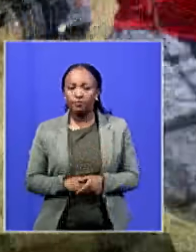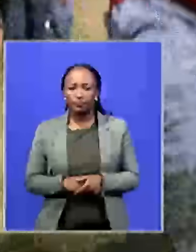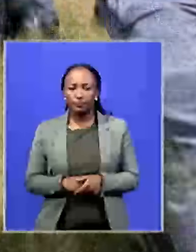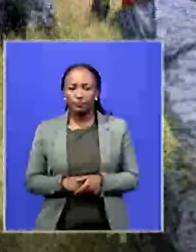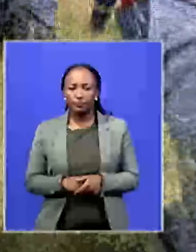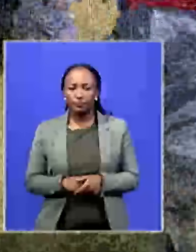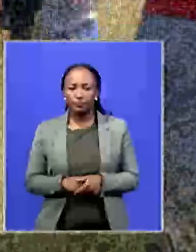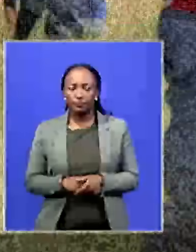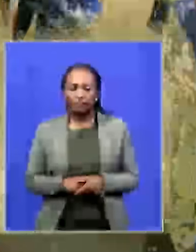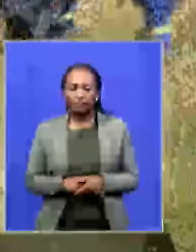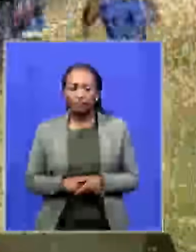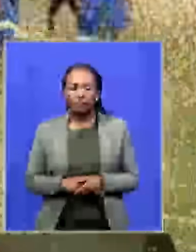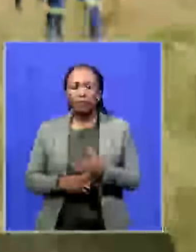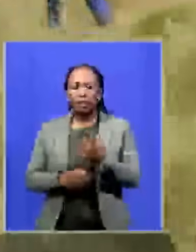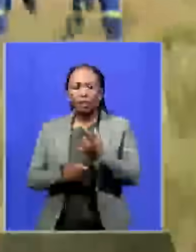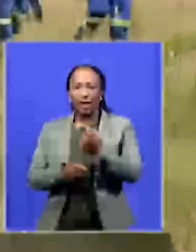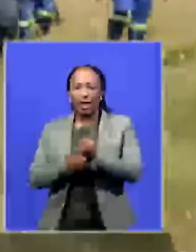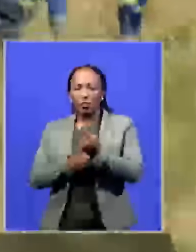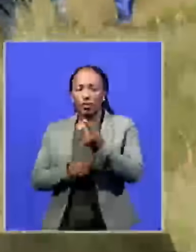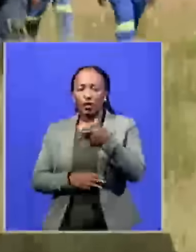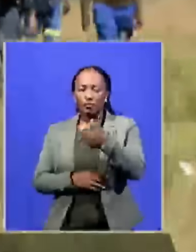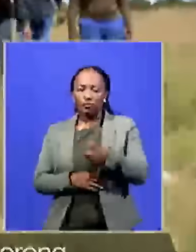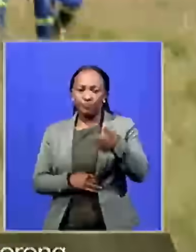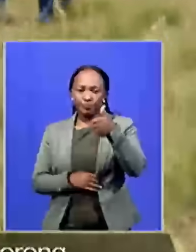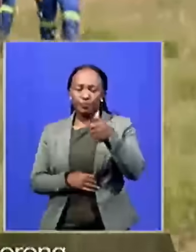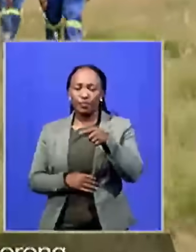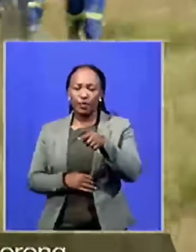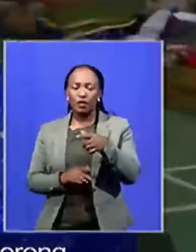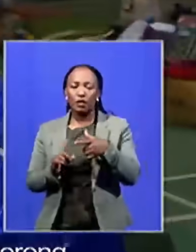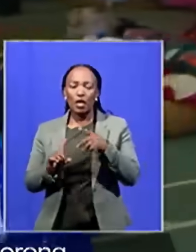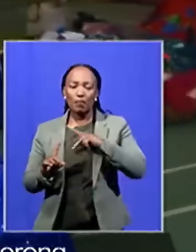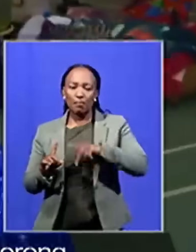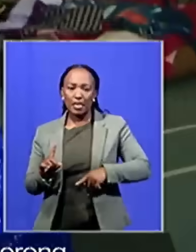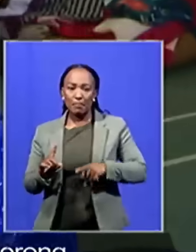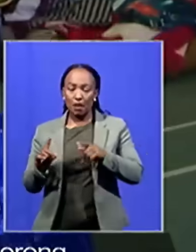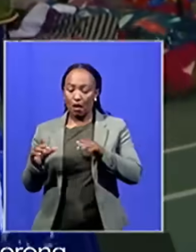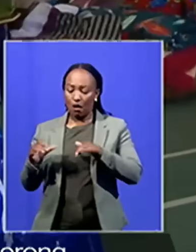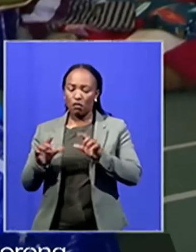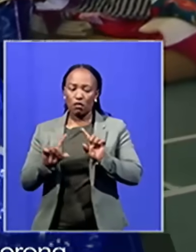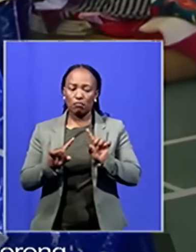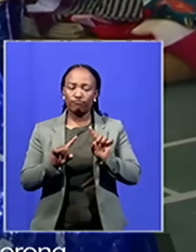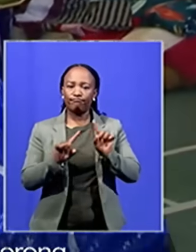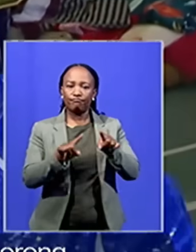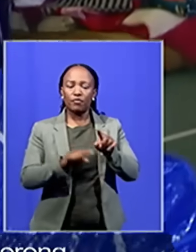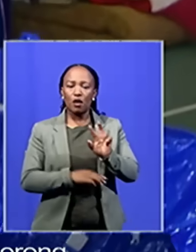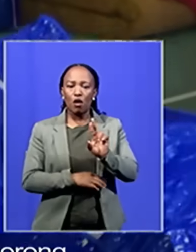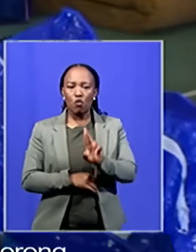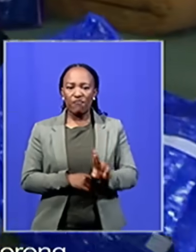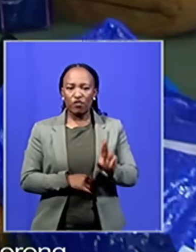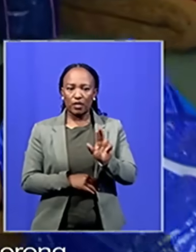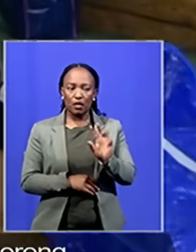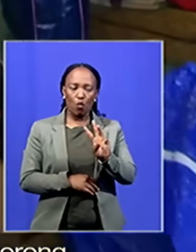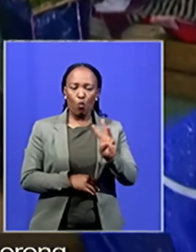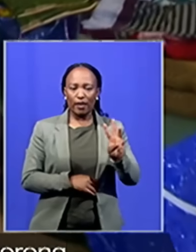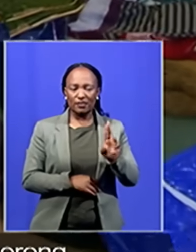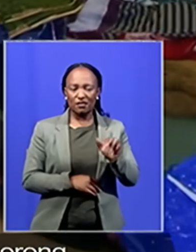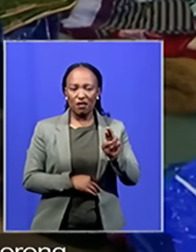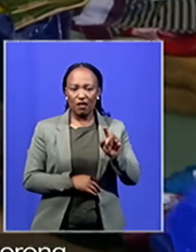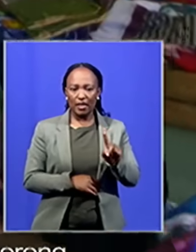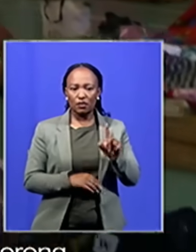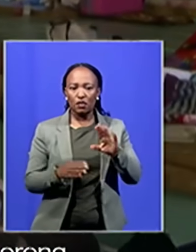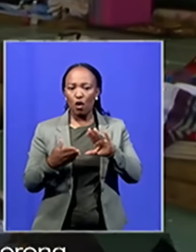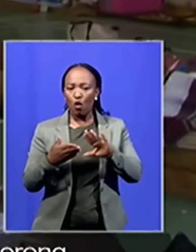ba ka sehlohong Gauteng ho kenyeletsa le tonakgolo ba ile ba seohela Randfontein e West Rand ho kopana le baahi ba tletlebang